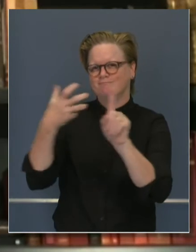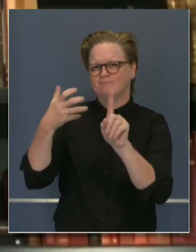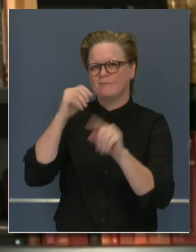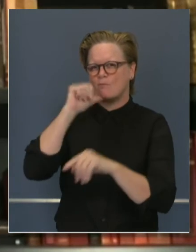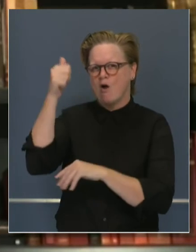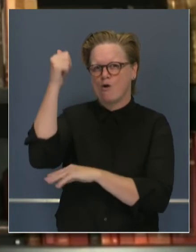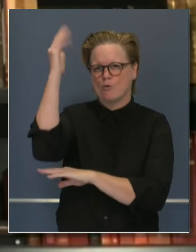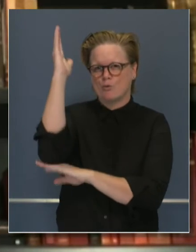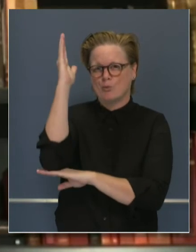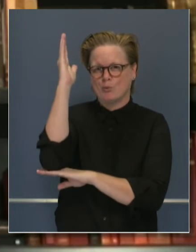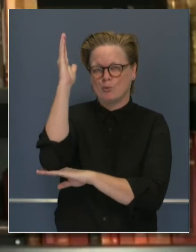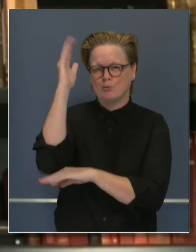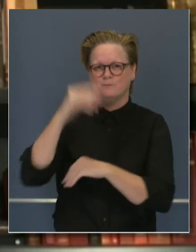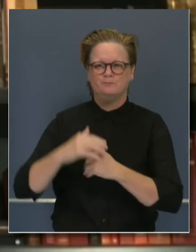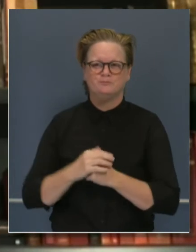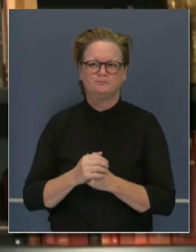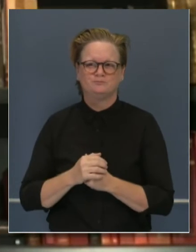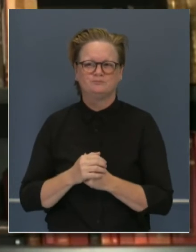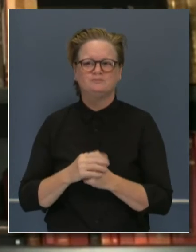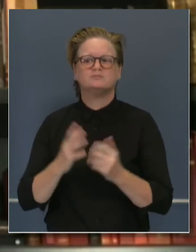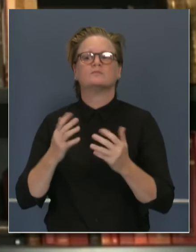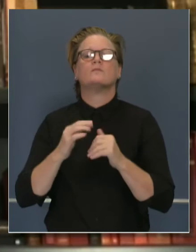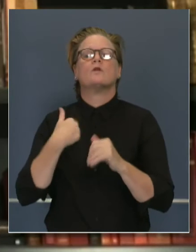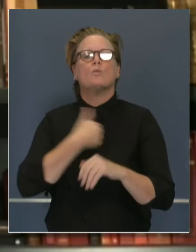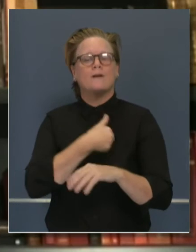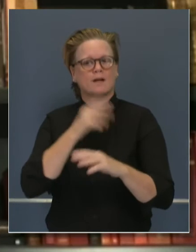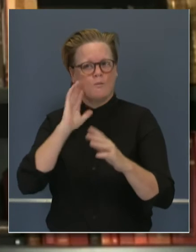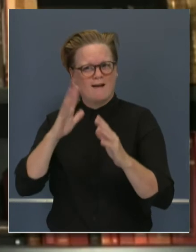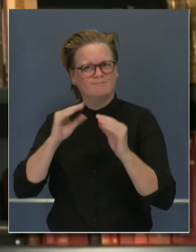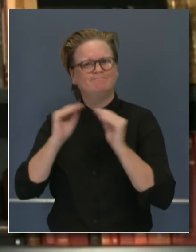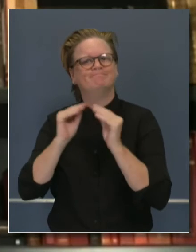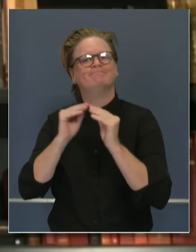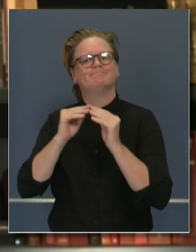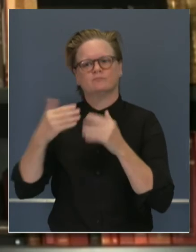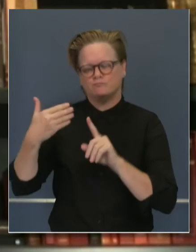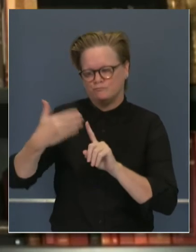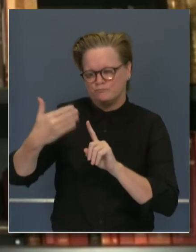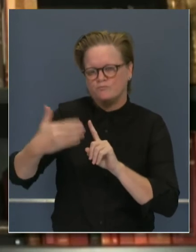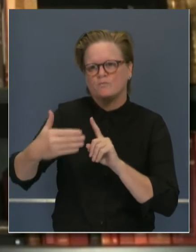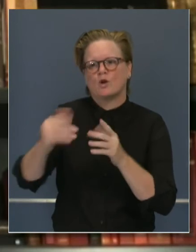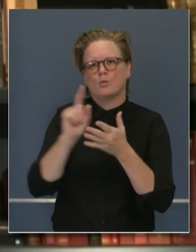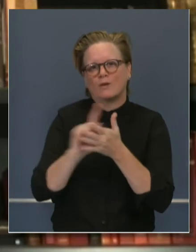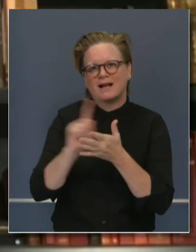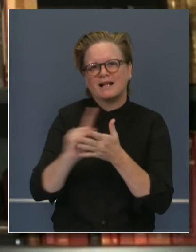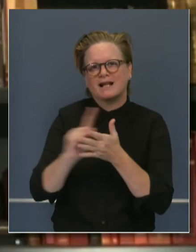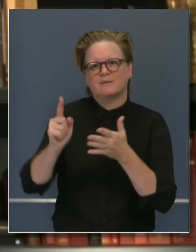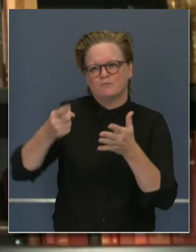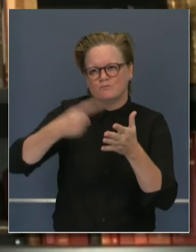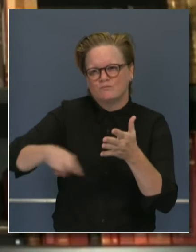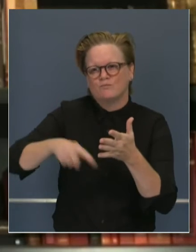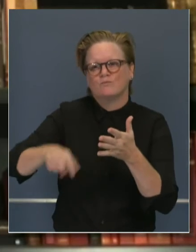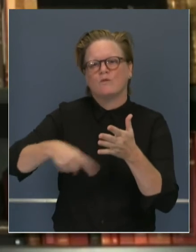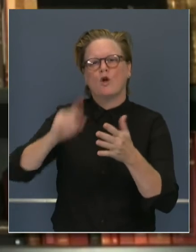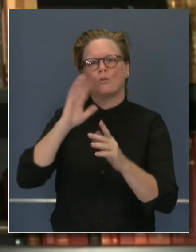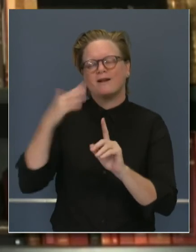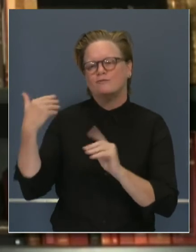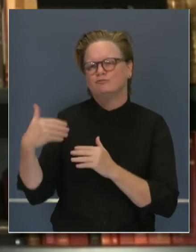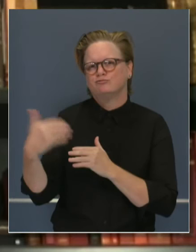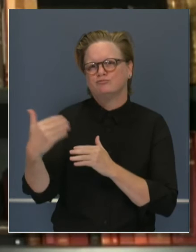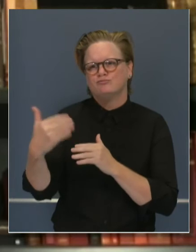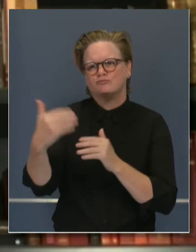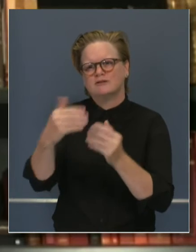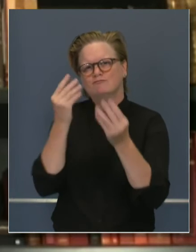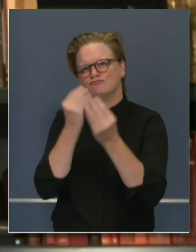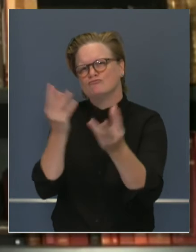making additional announcements through the week and into next week. This virus does